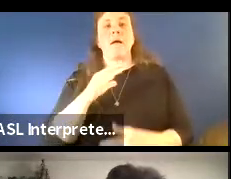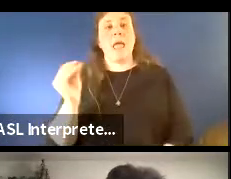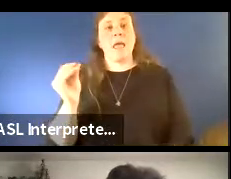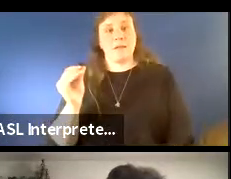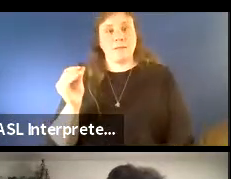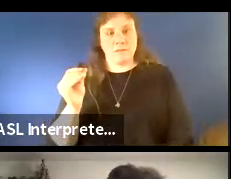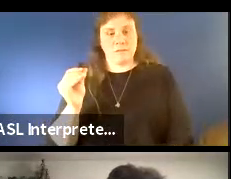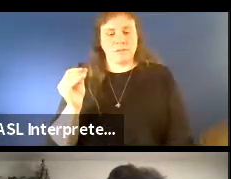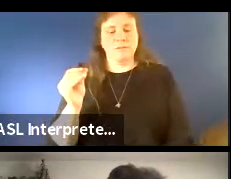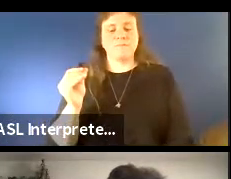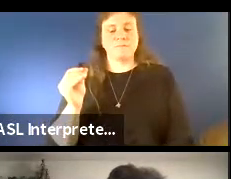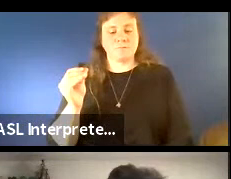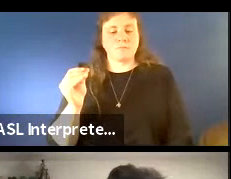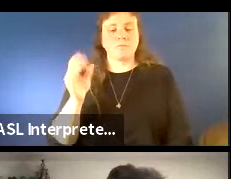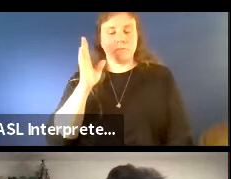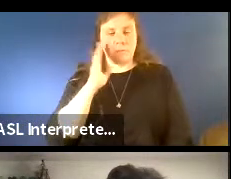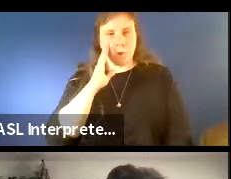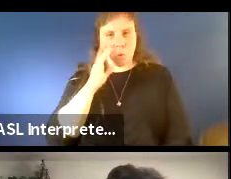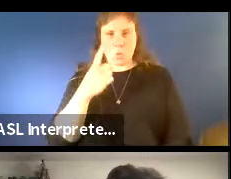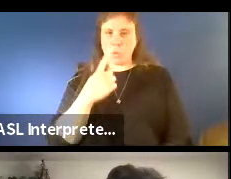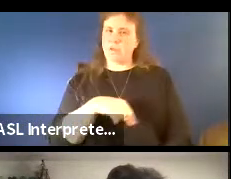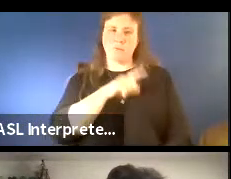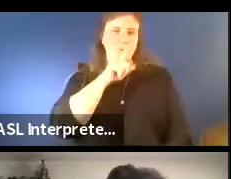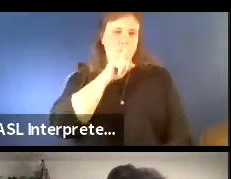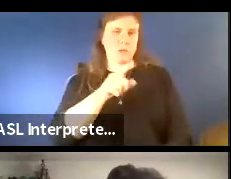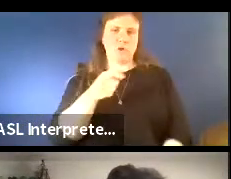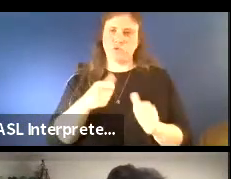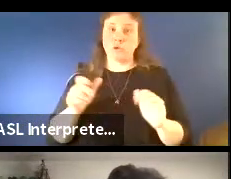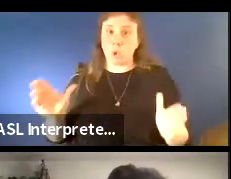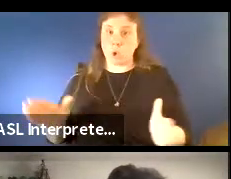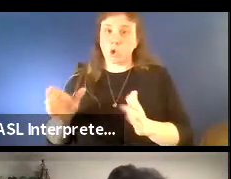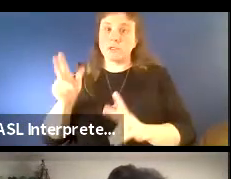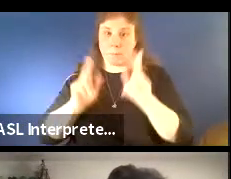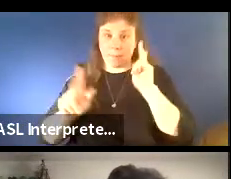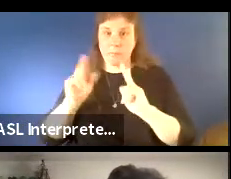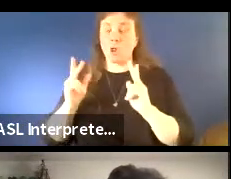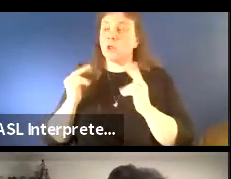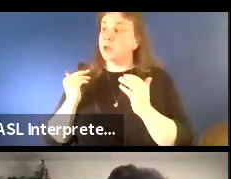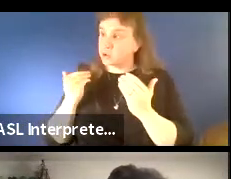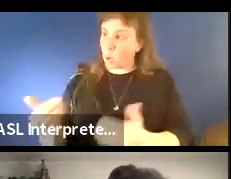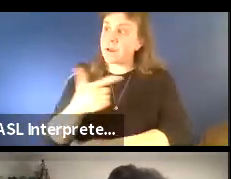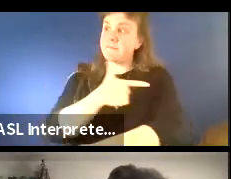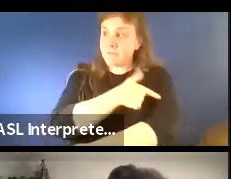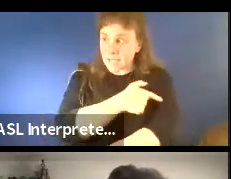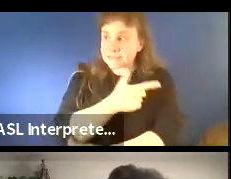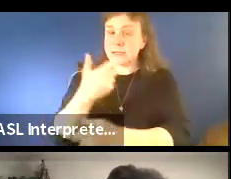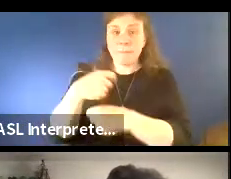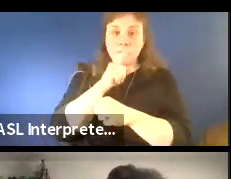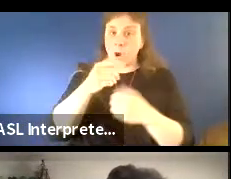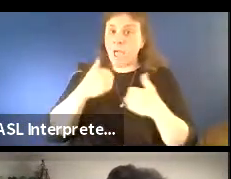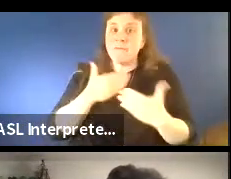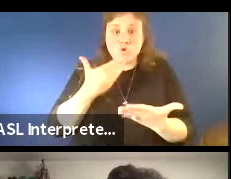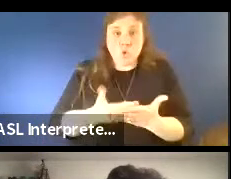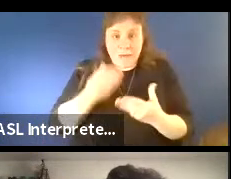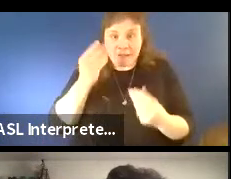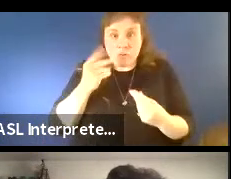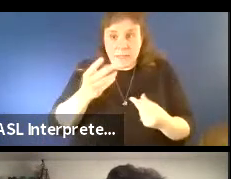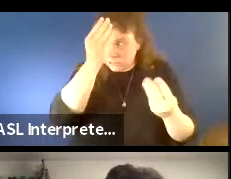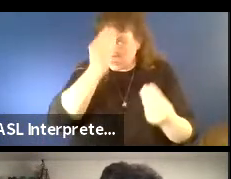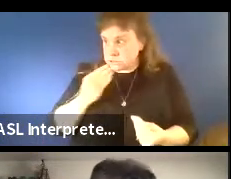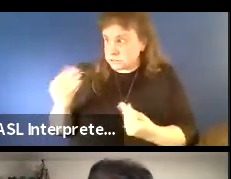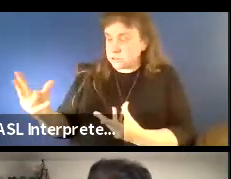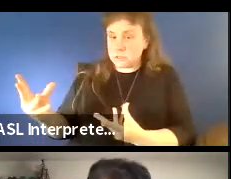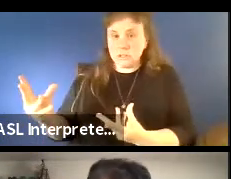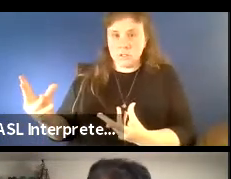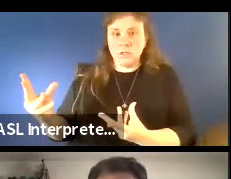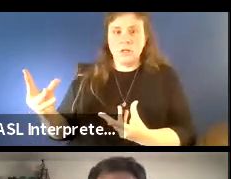I think, we've been really trying to encourage folks to get vaccinated, make sure that we're getting good information out there,